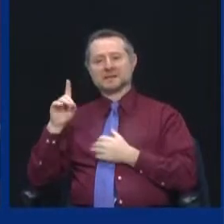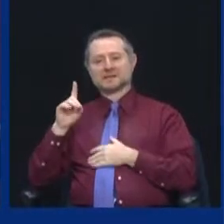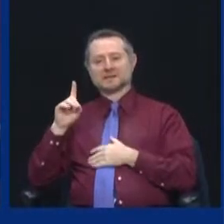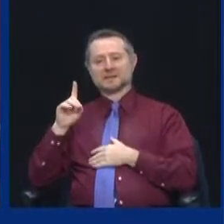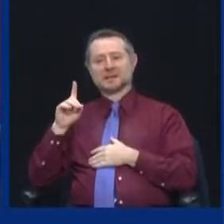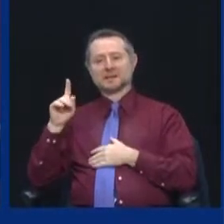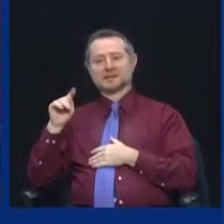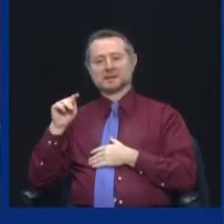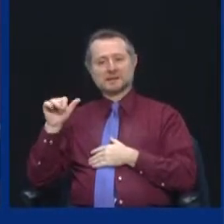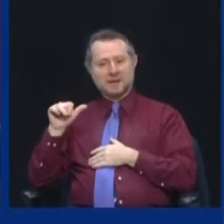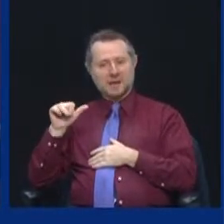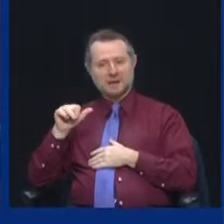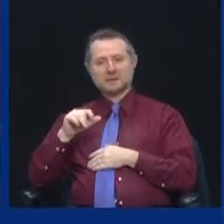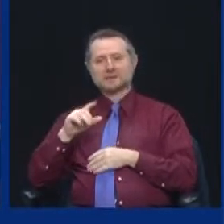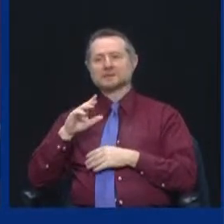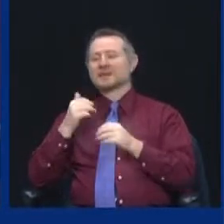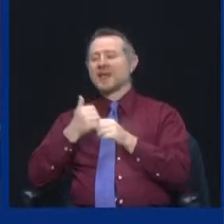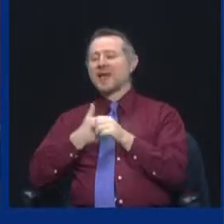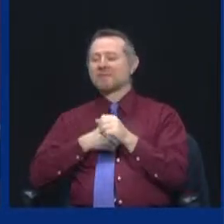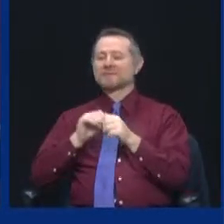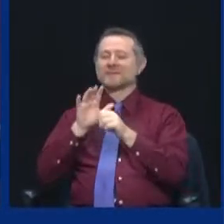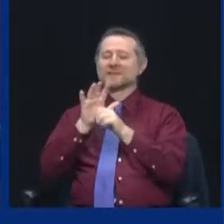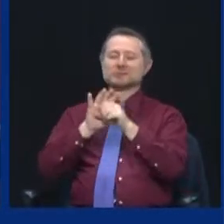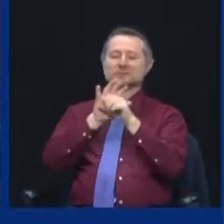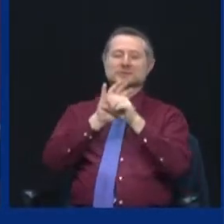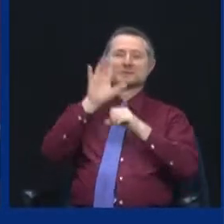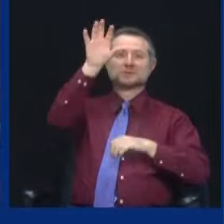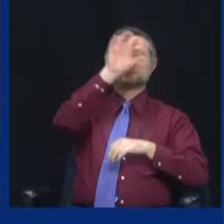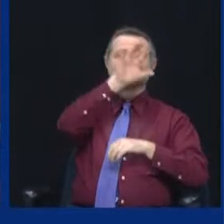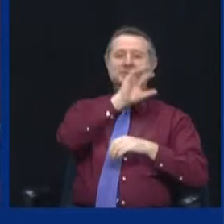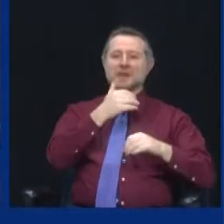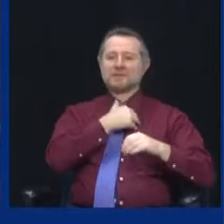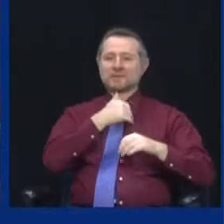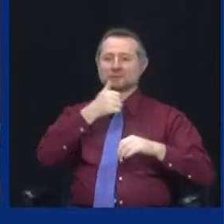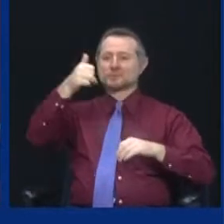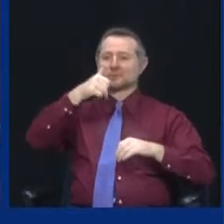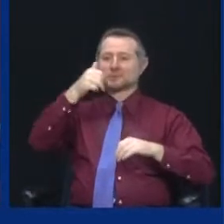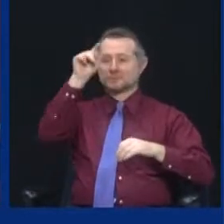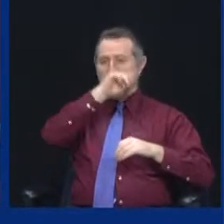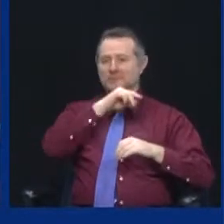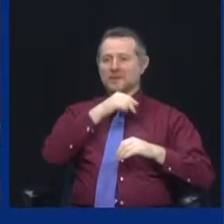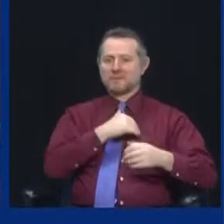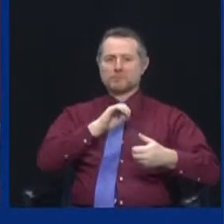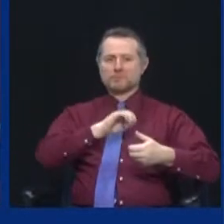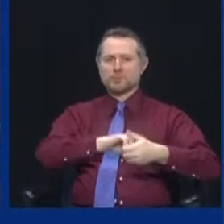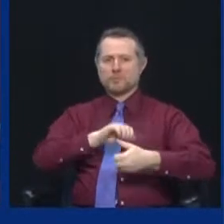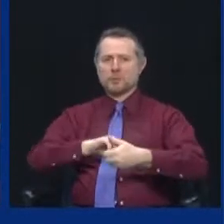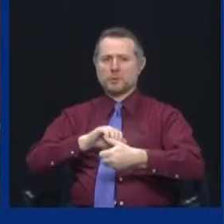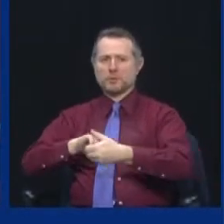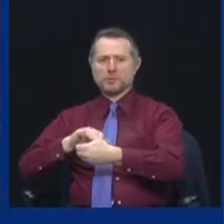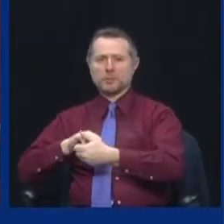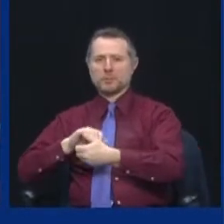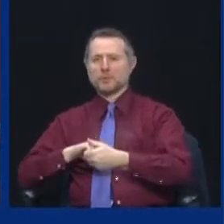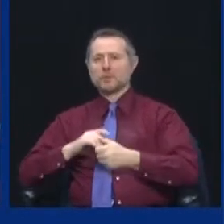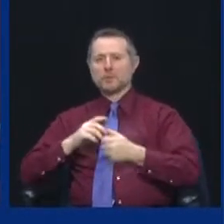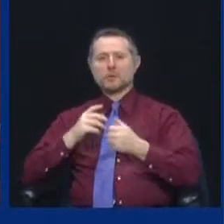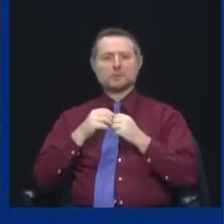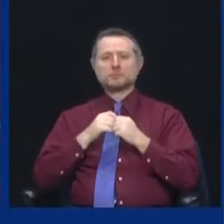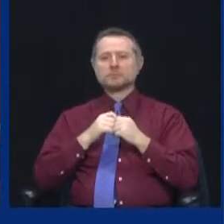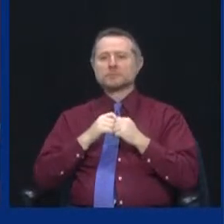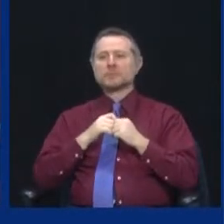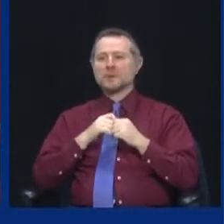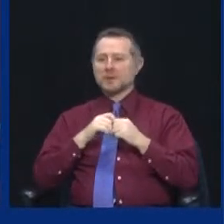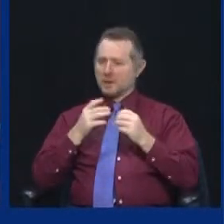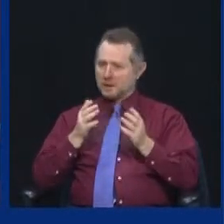has a transit authority. We will partner with any of them who do this, and I would ask them